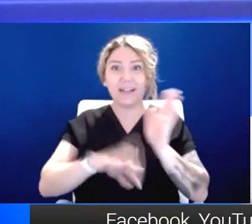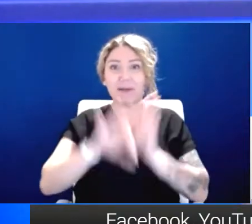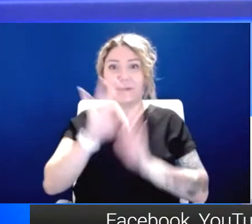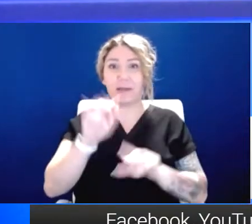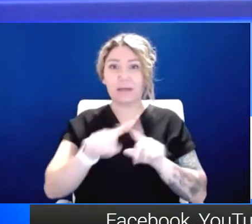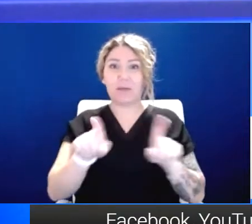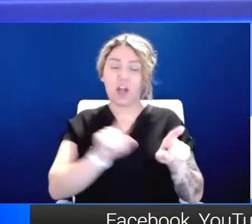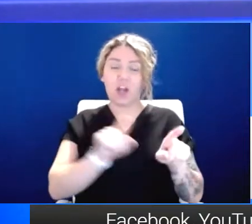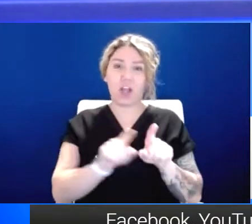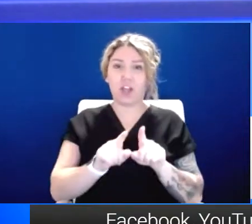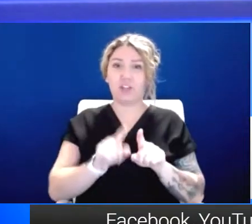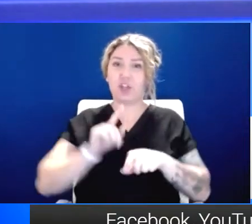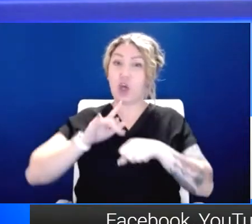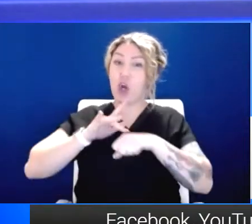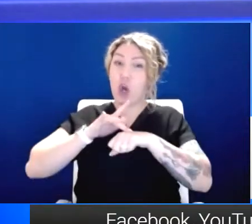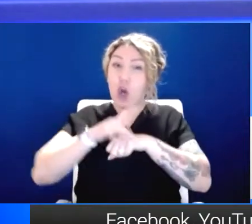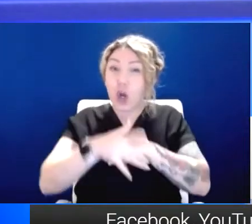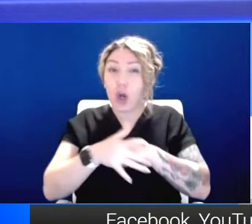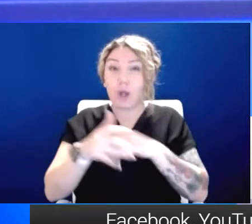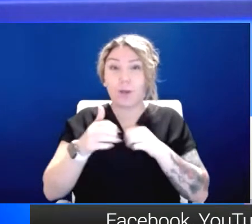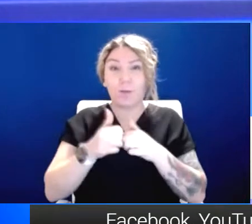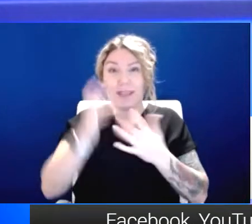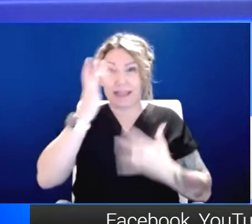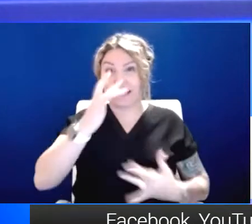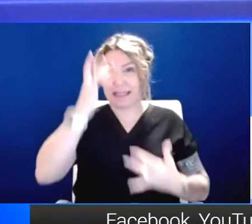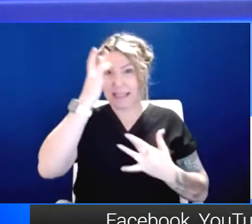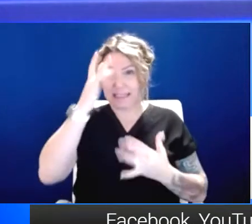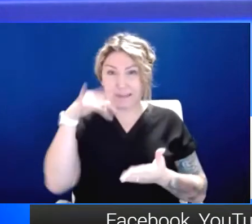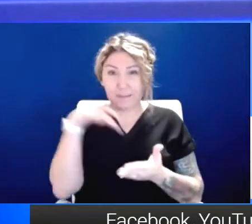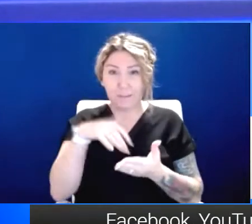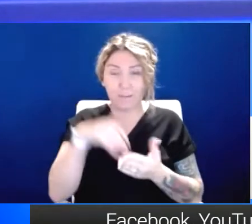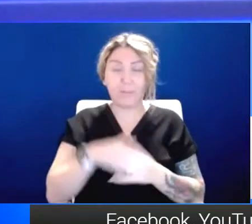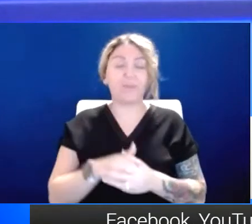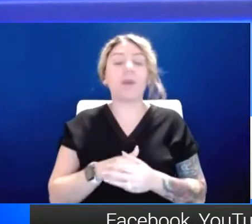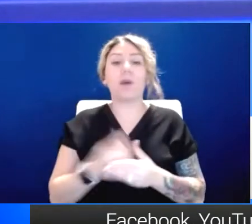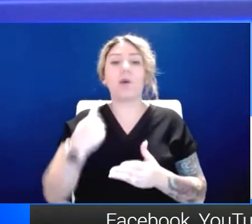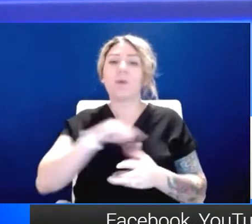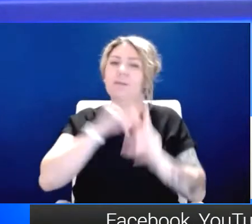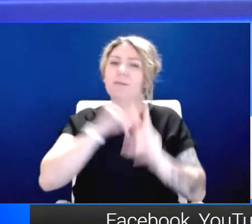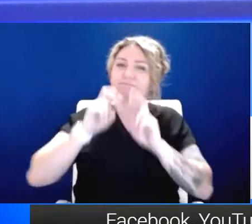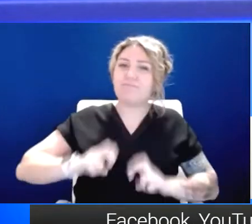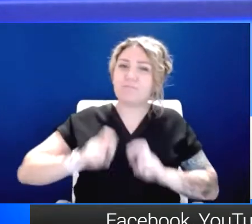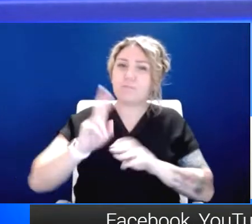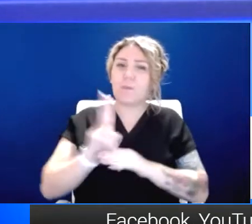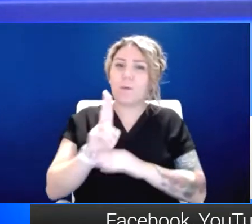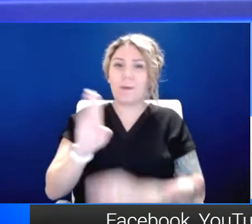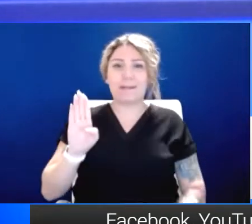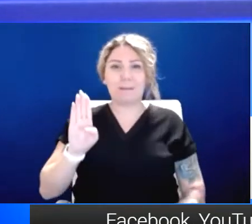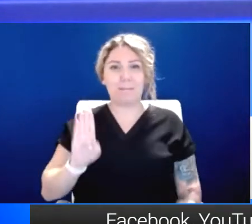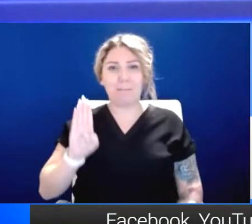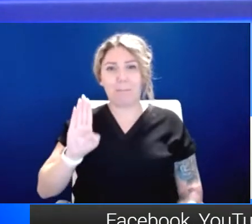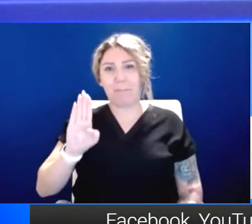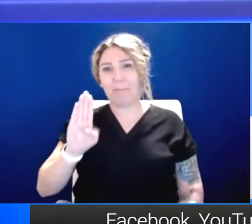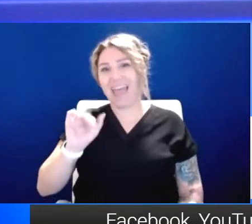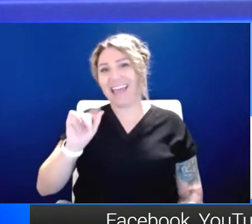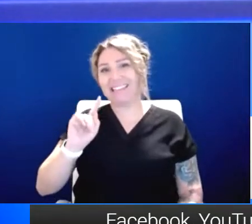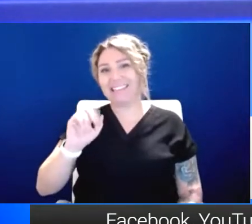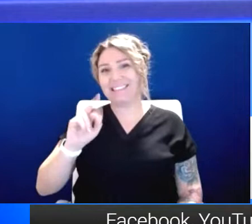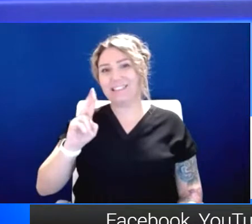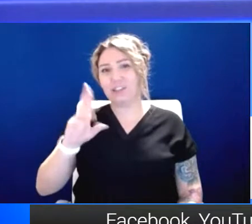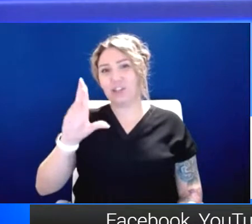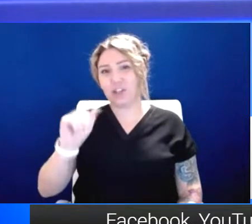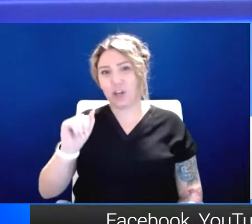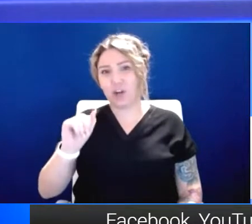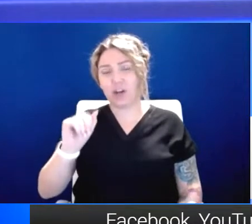very early in the disease phase. We are looking at using bacteria to produce levodopa in the